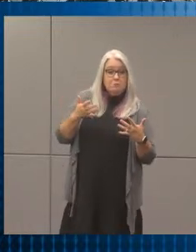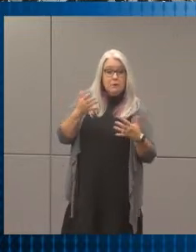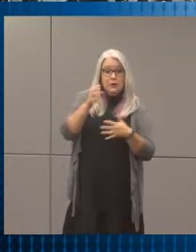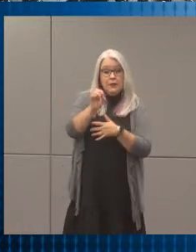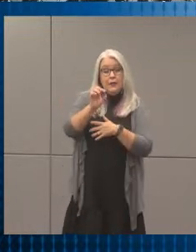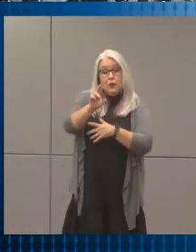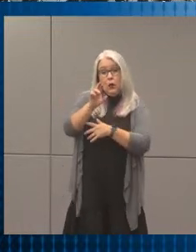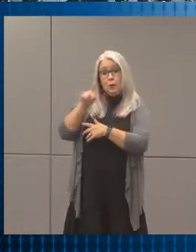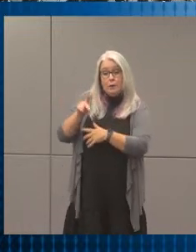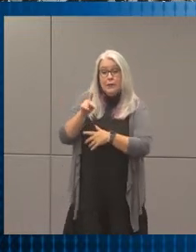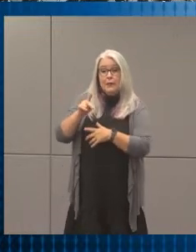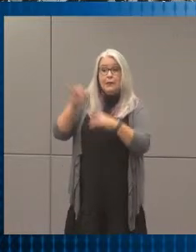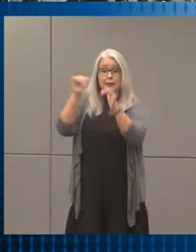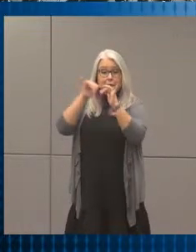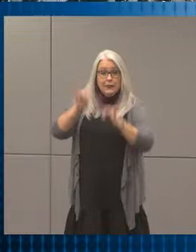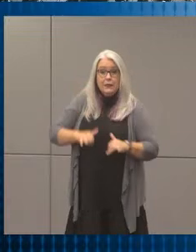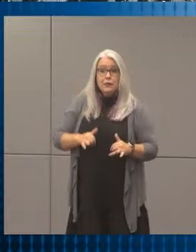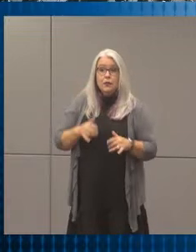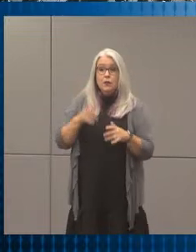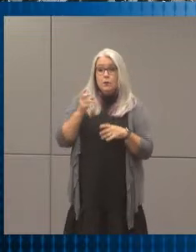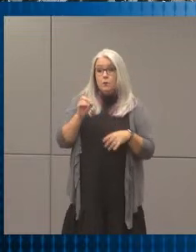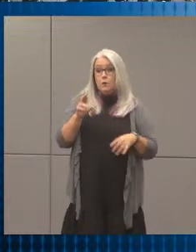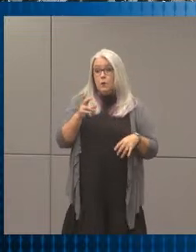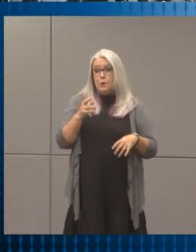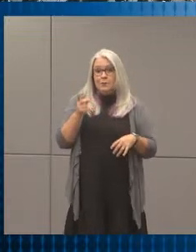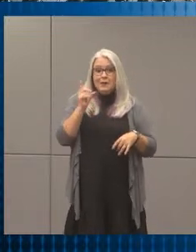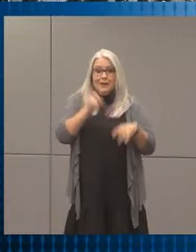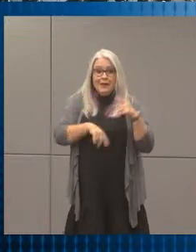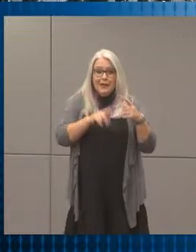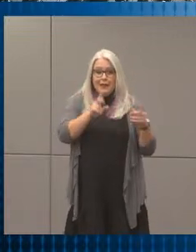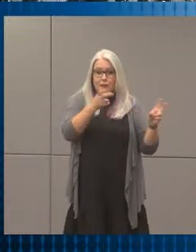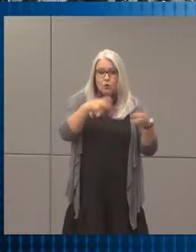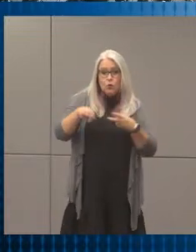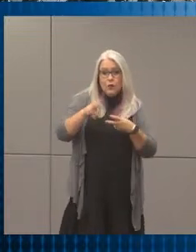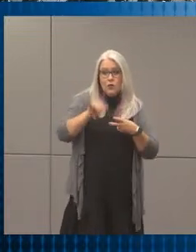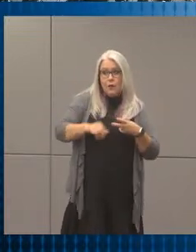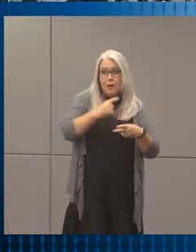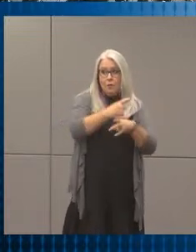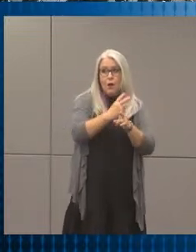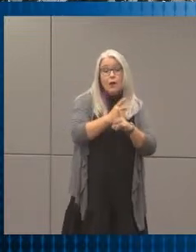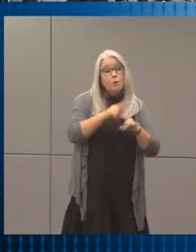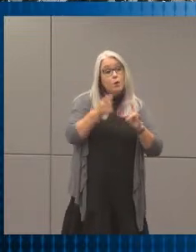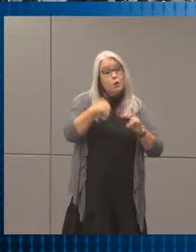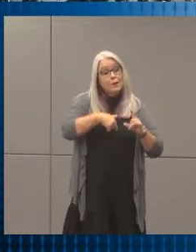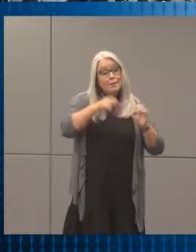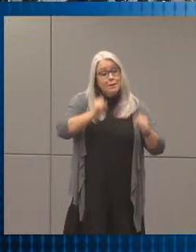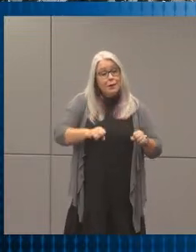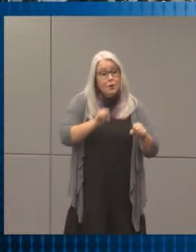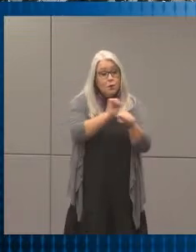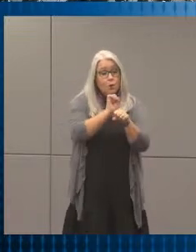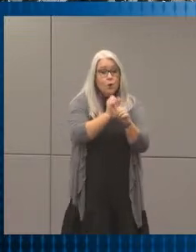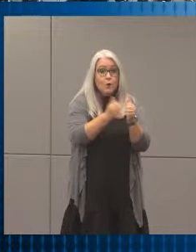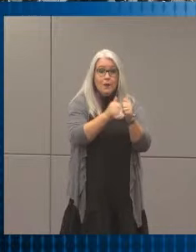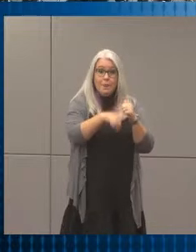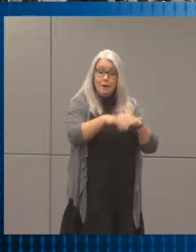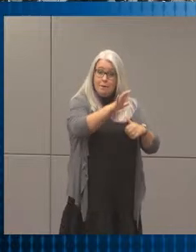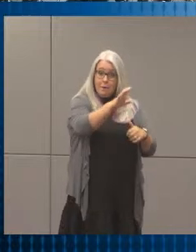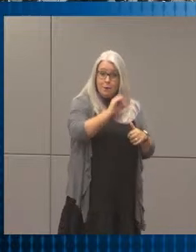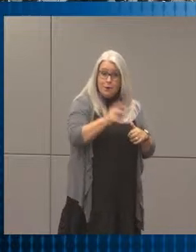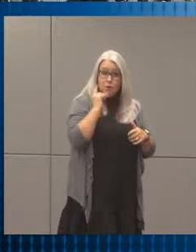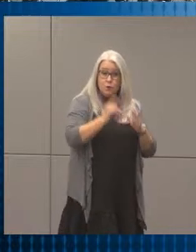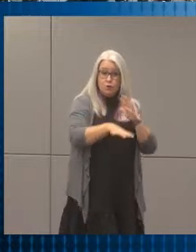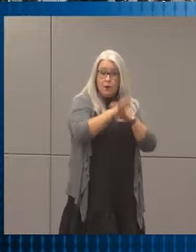ERP system with Ellucian. We can't really switch off that product, but we can work with that company to find alternatives to